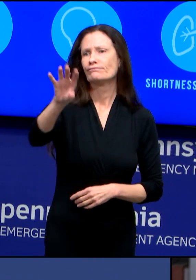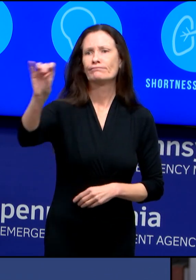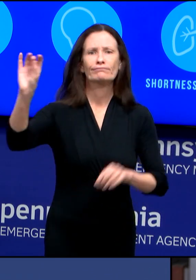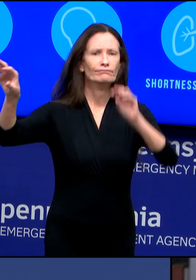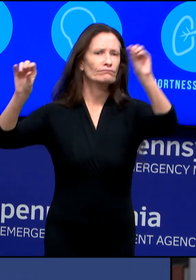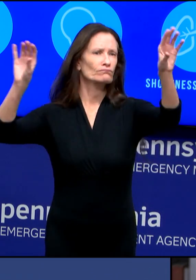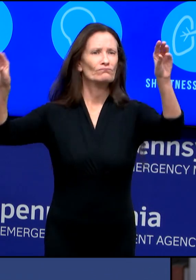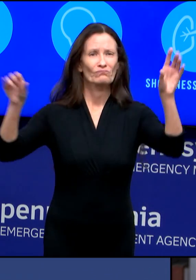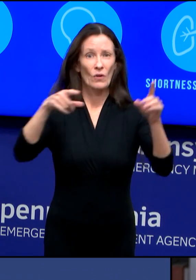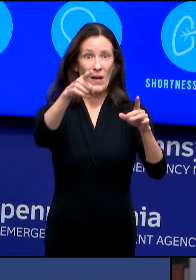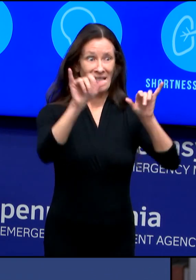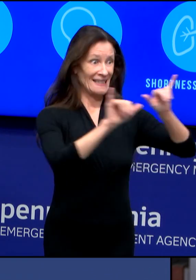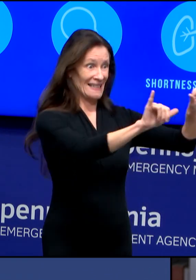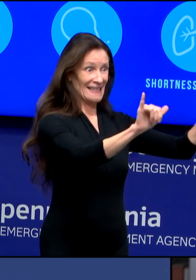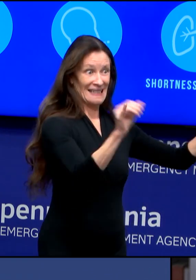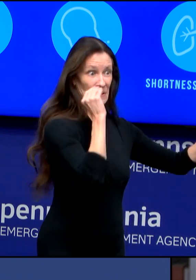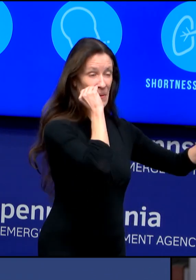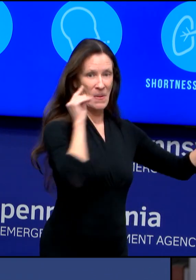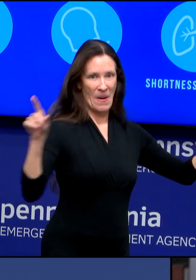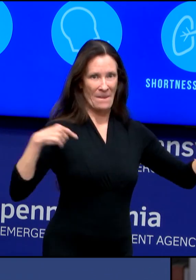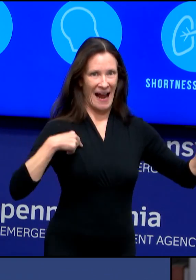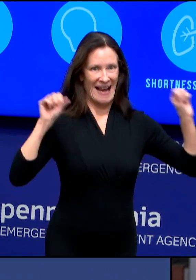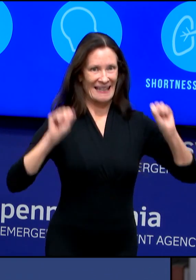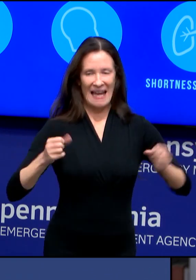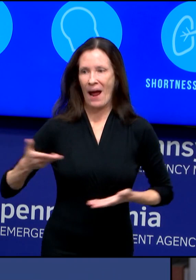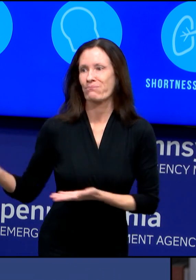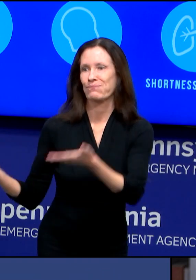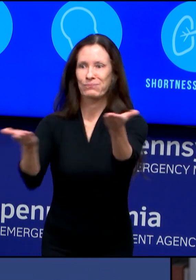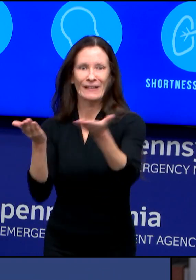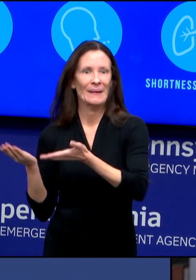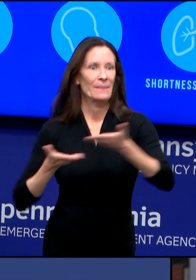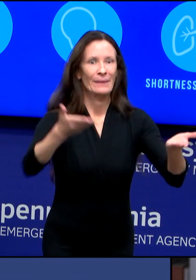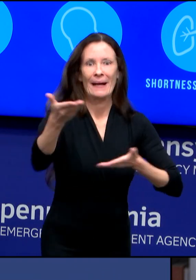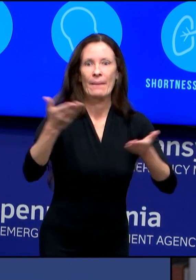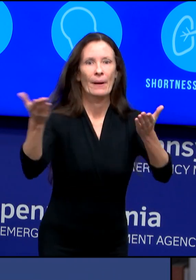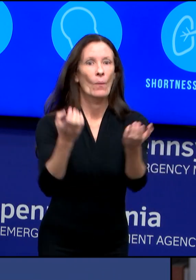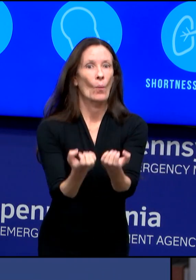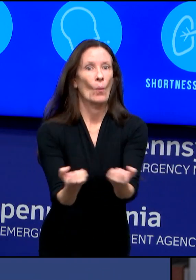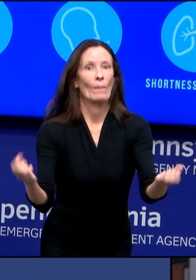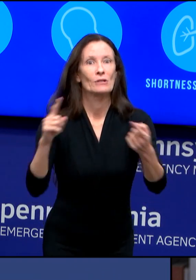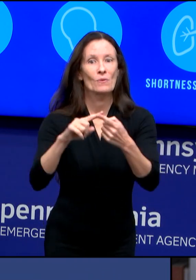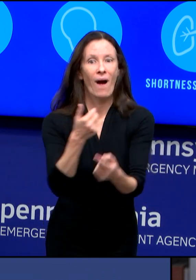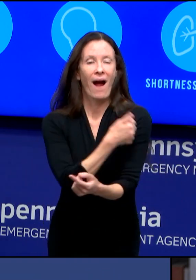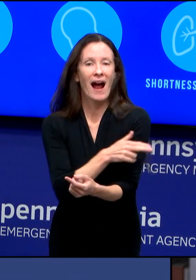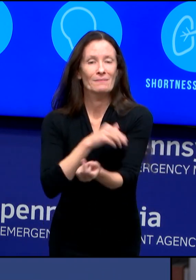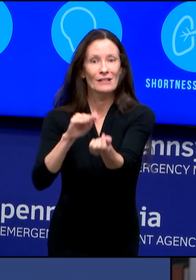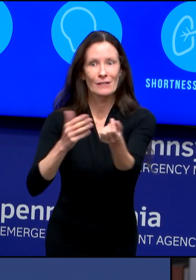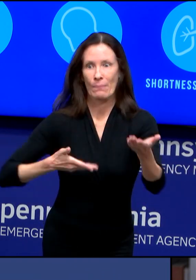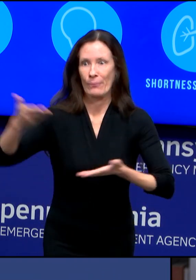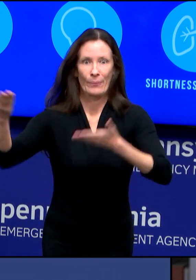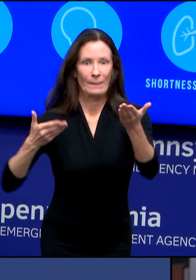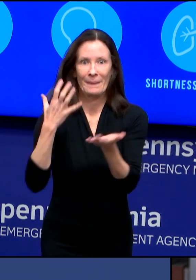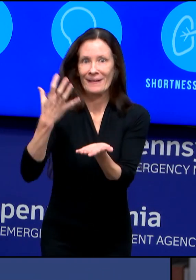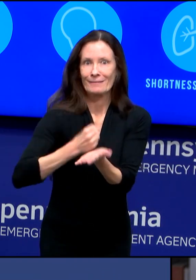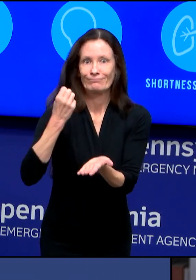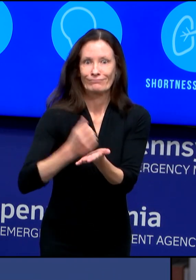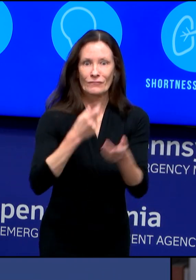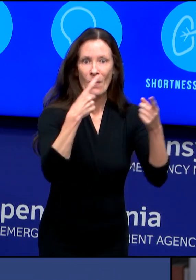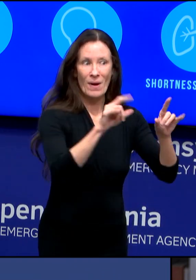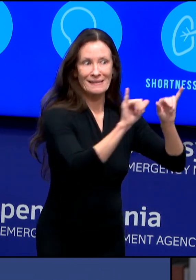please, let's work together to buy this time. As Secretary Levine said, stay calm, stay home, stay